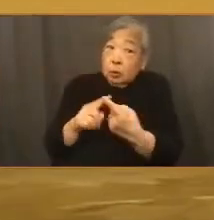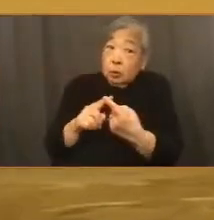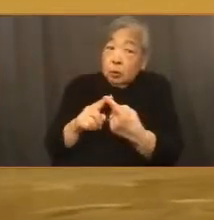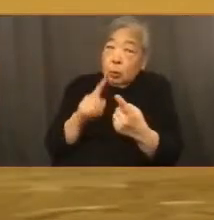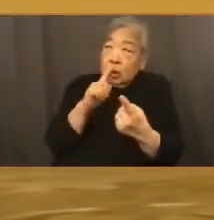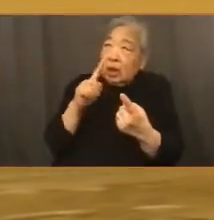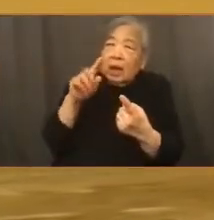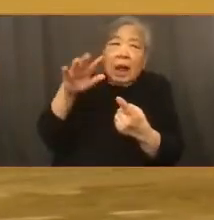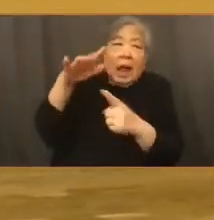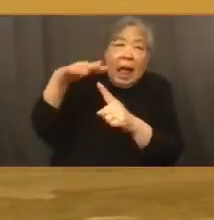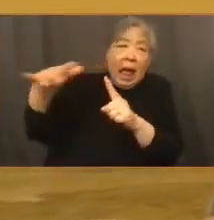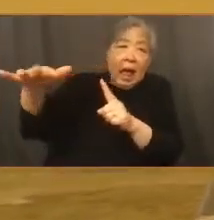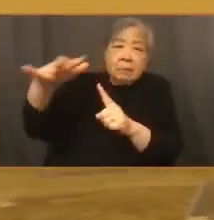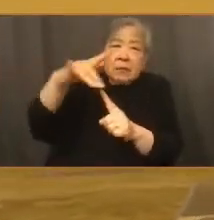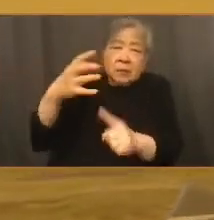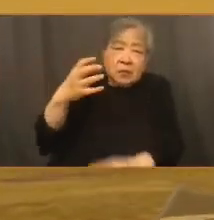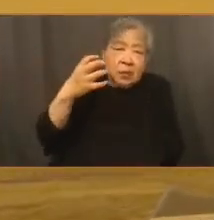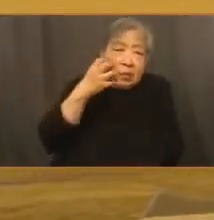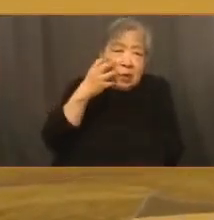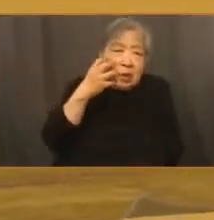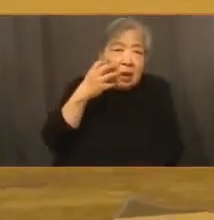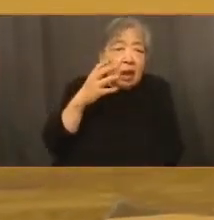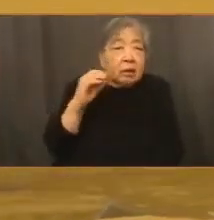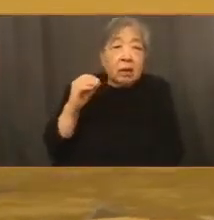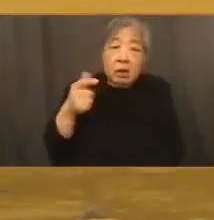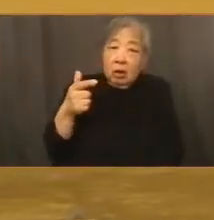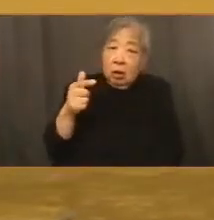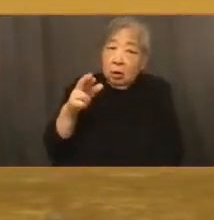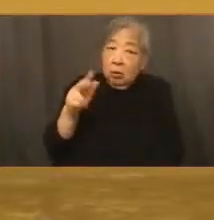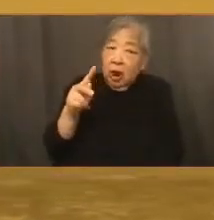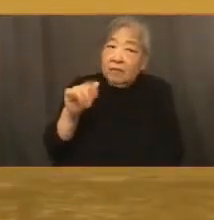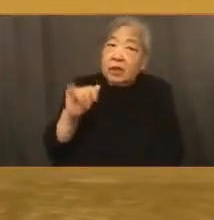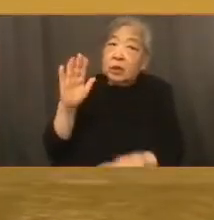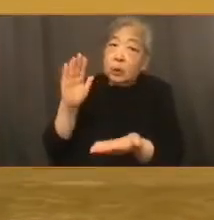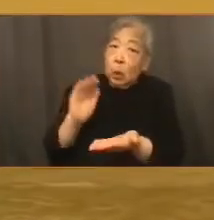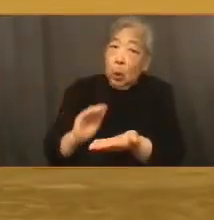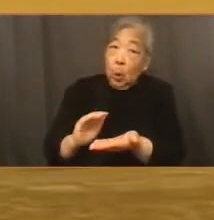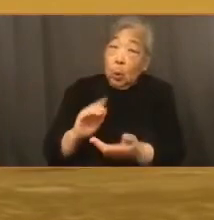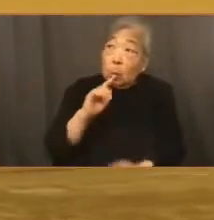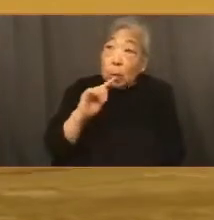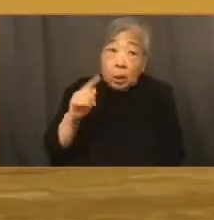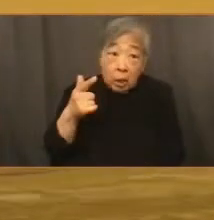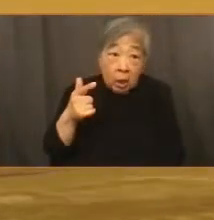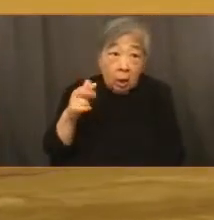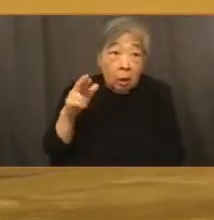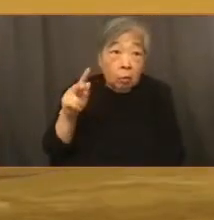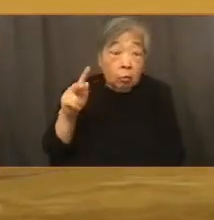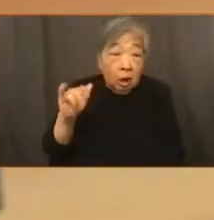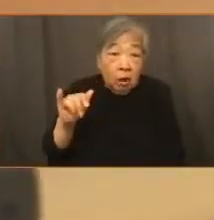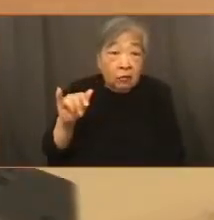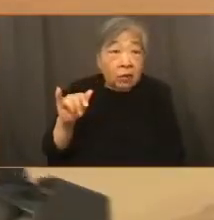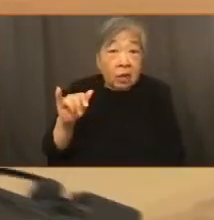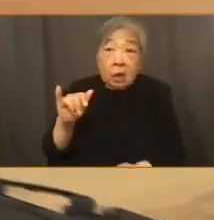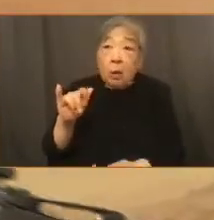there and low gravity. In fact, Titan actually has lower gravity than Earth's moon.